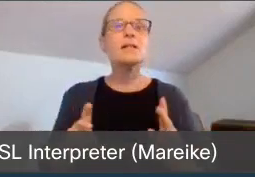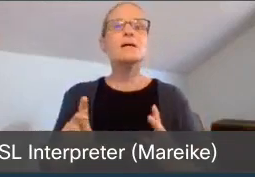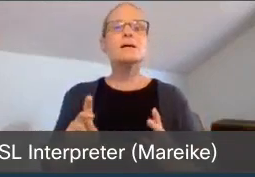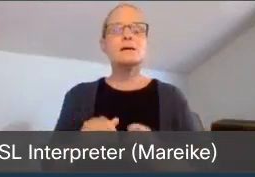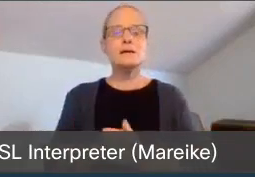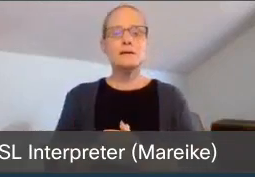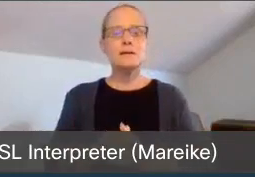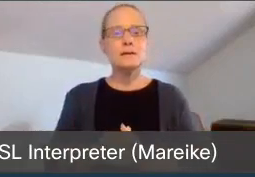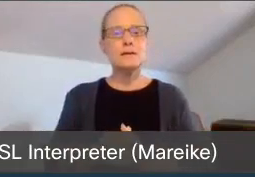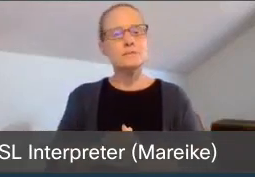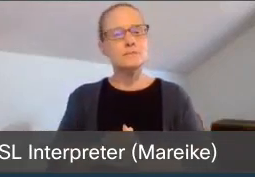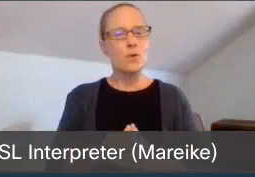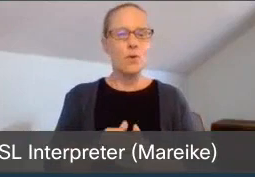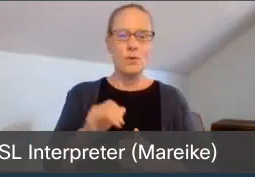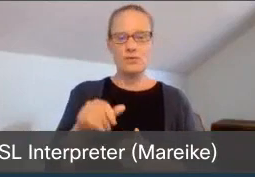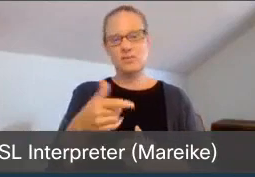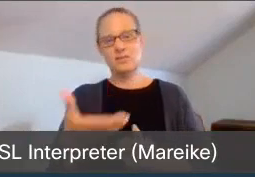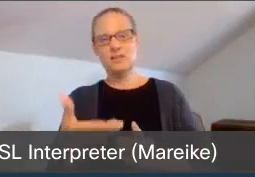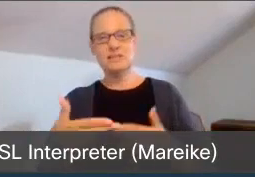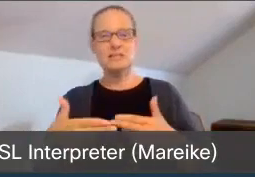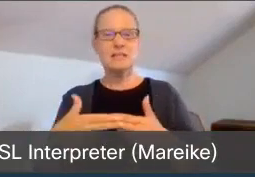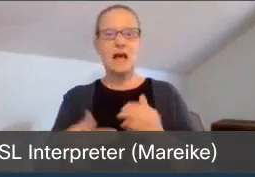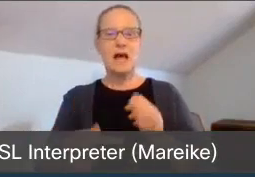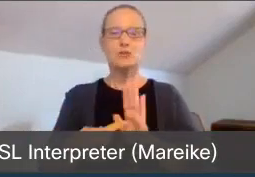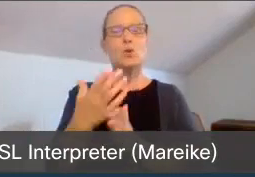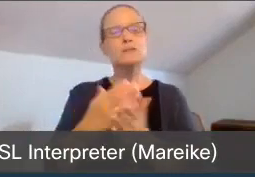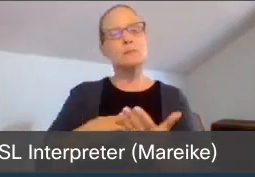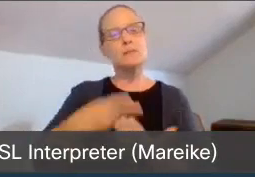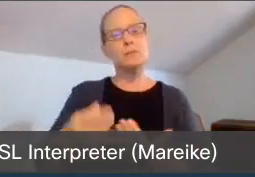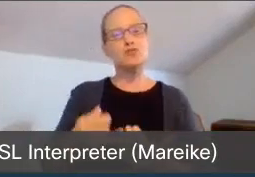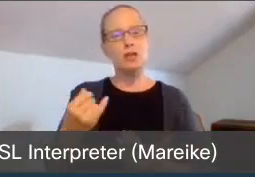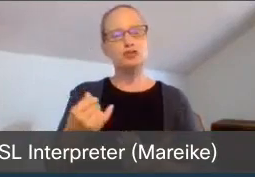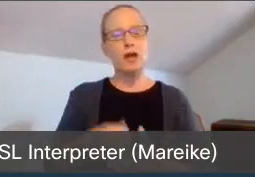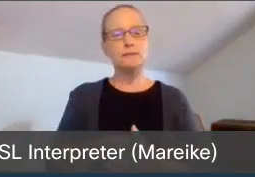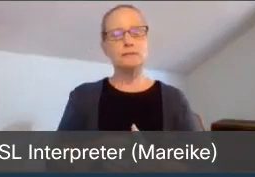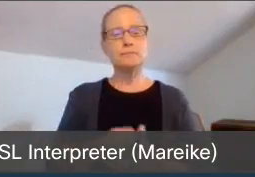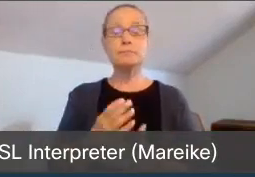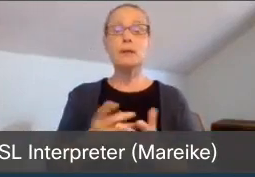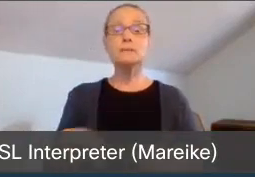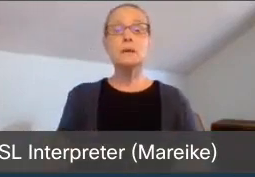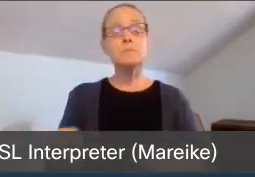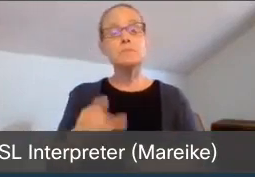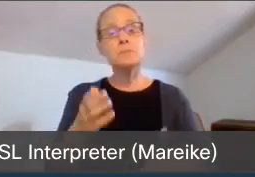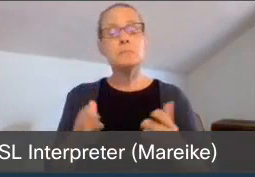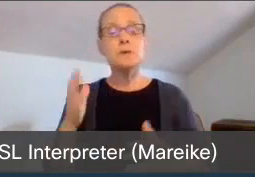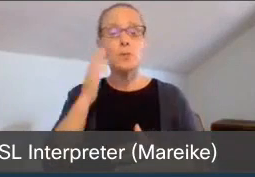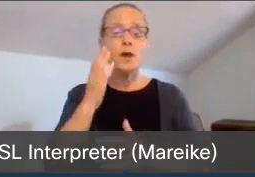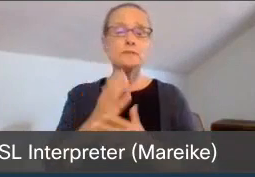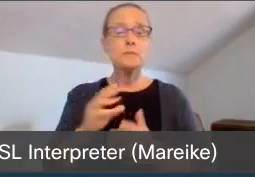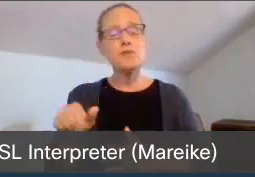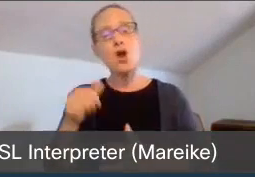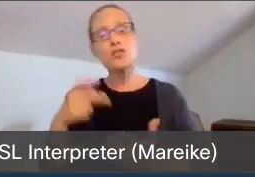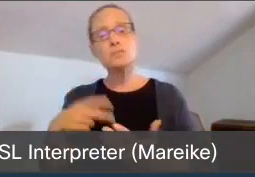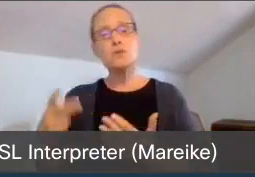you a little bit of an example of some of our projects. Some of you might also be aware of some of our other diversion programs specific